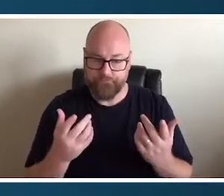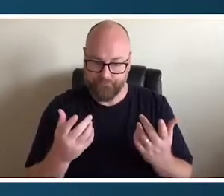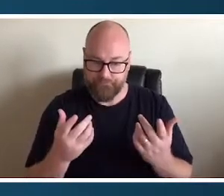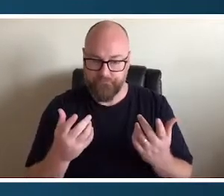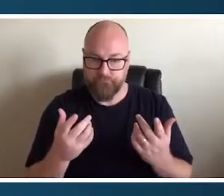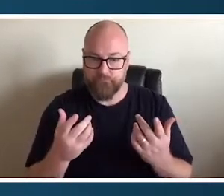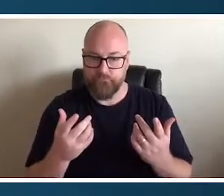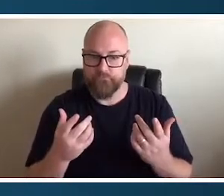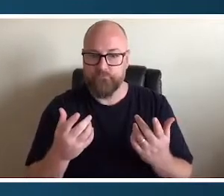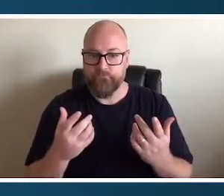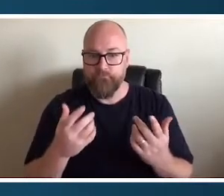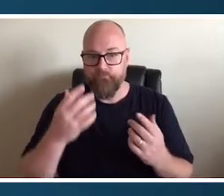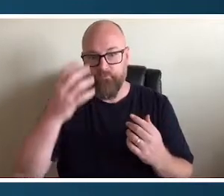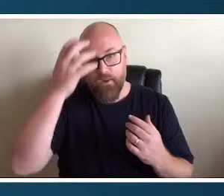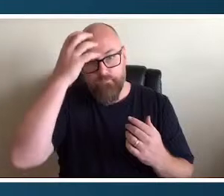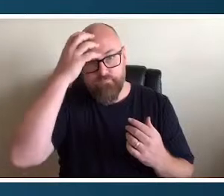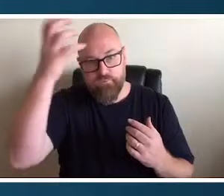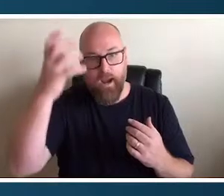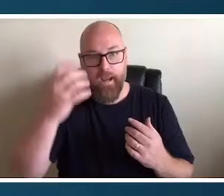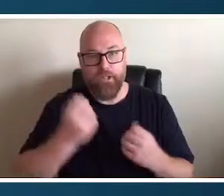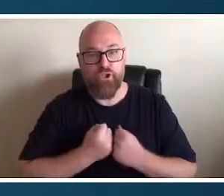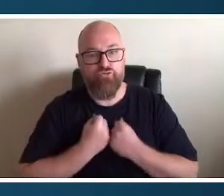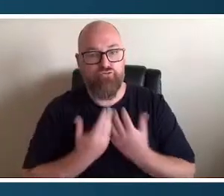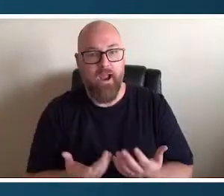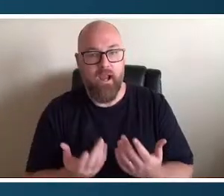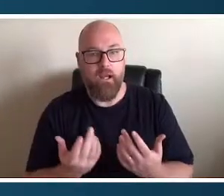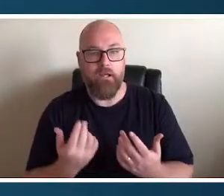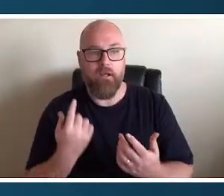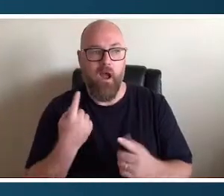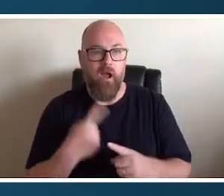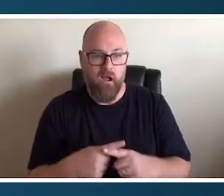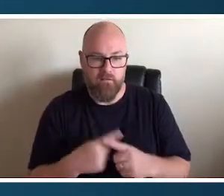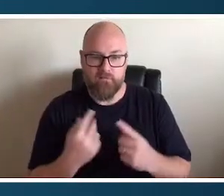brain drain, etc., would somewhat be,